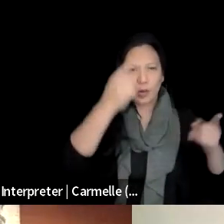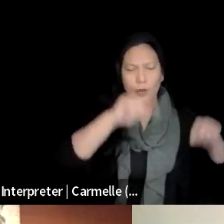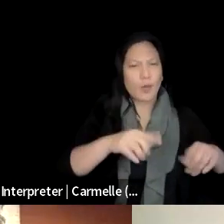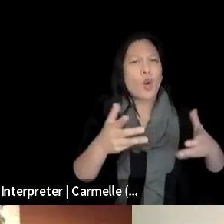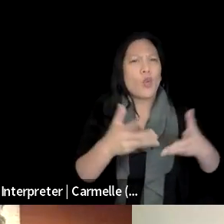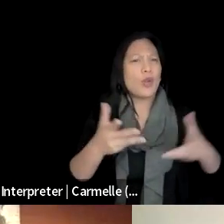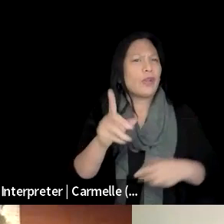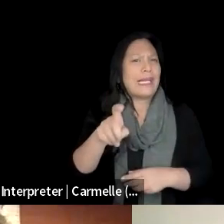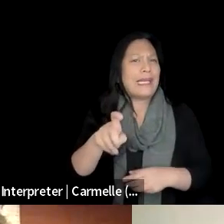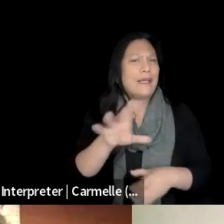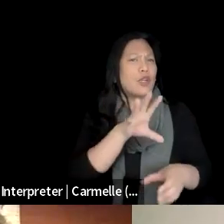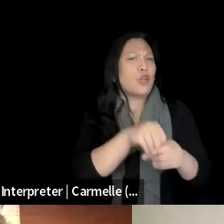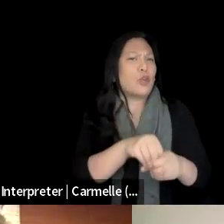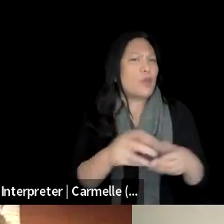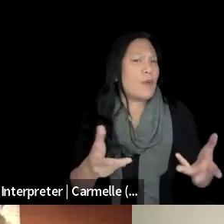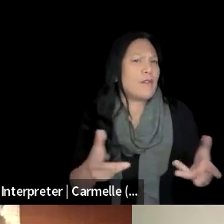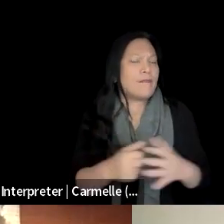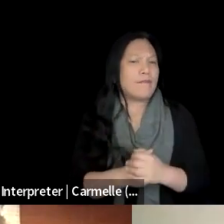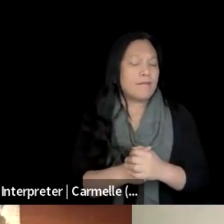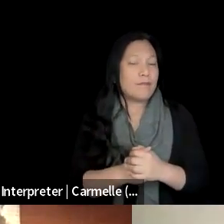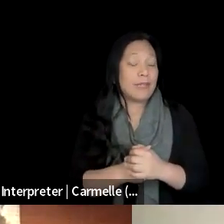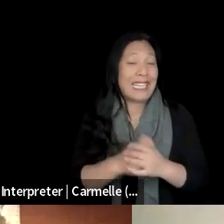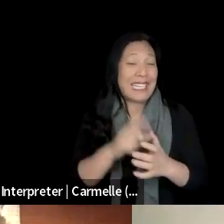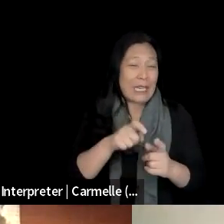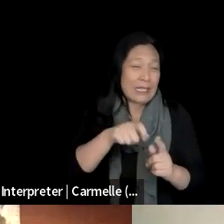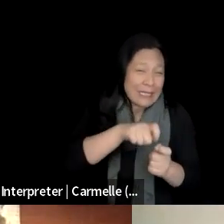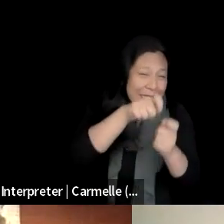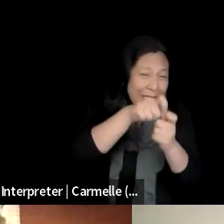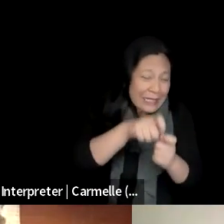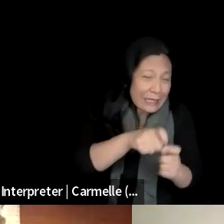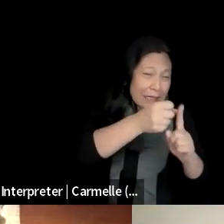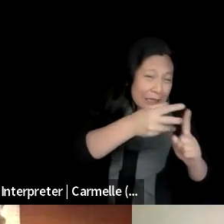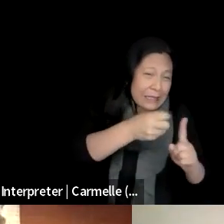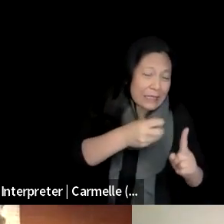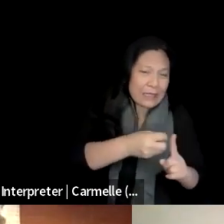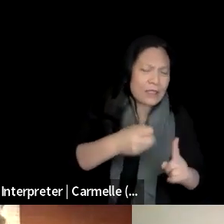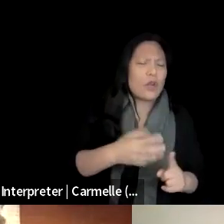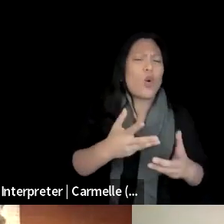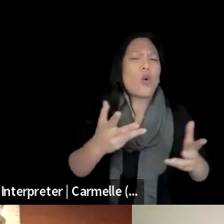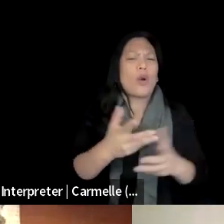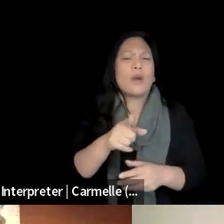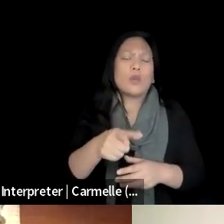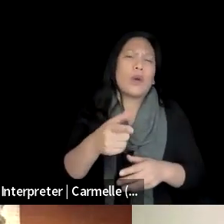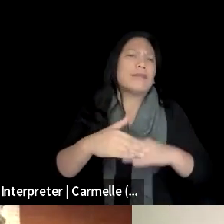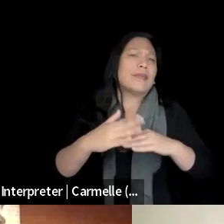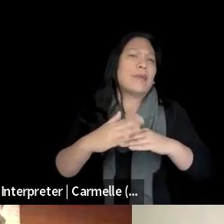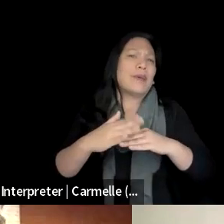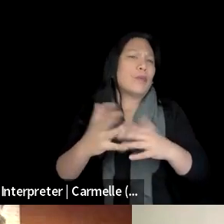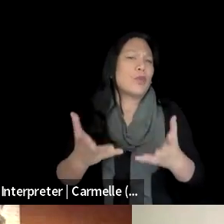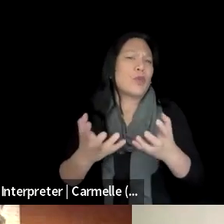Either super specific or just sort of, what are the animals in that zoo? What do you like to make sure that your